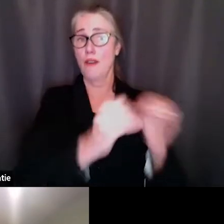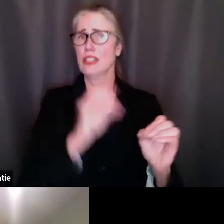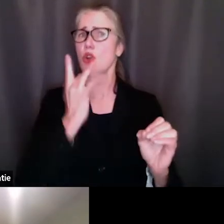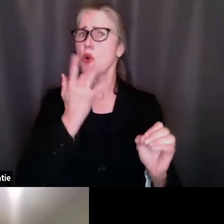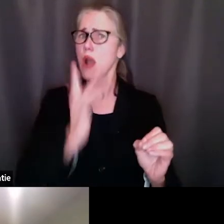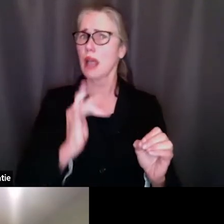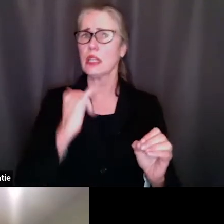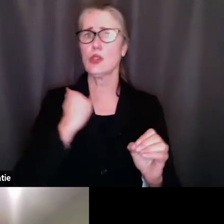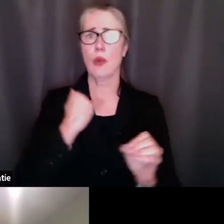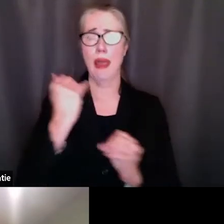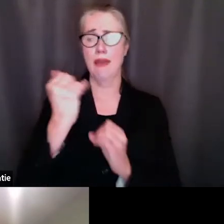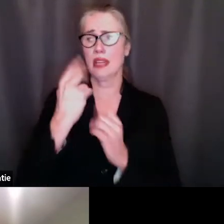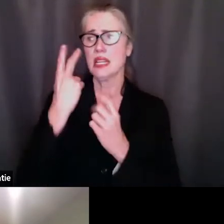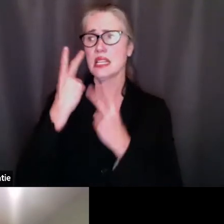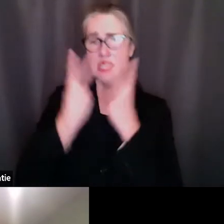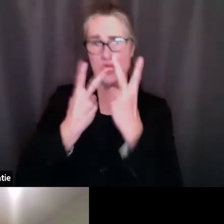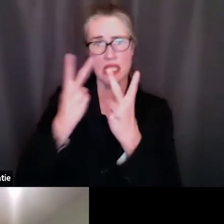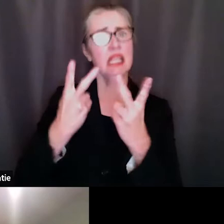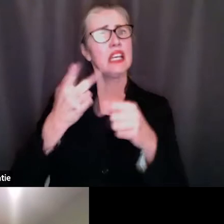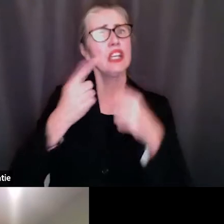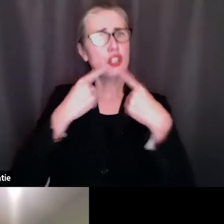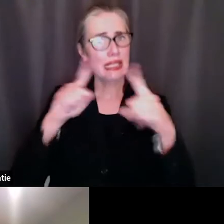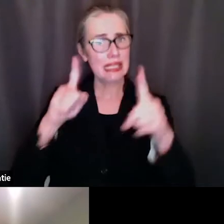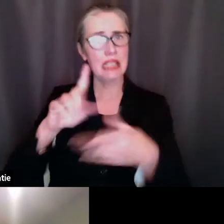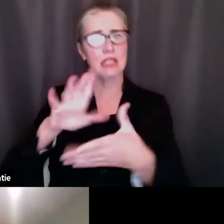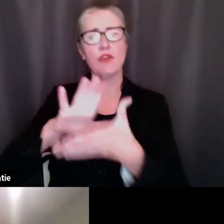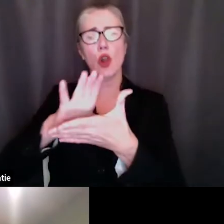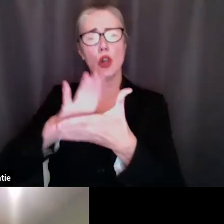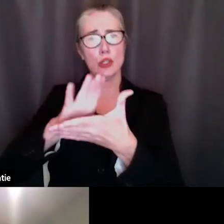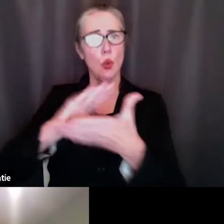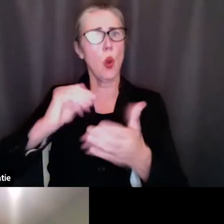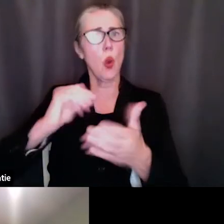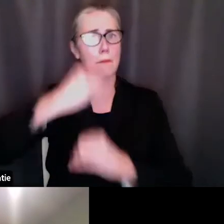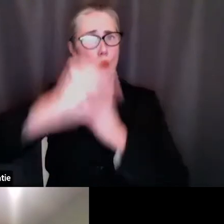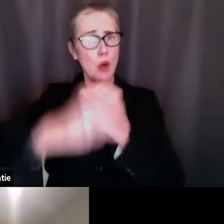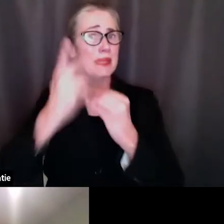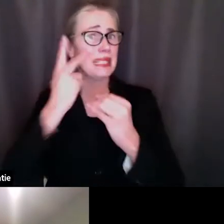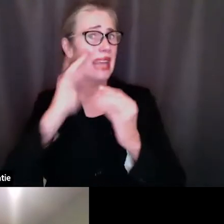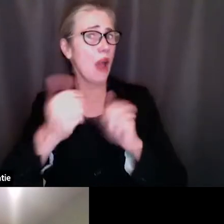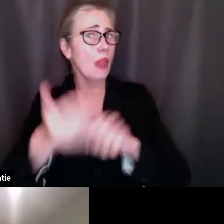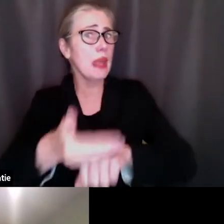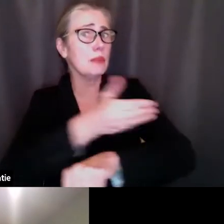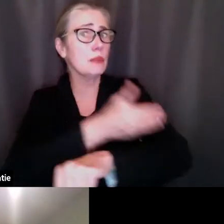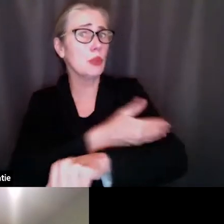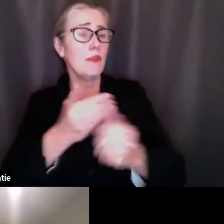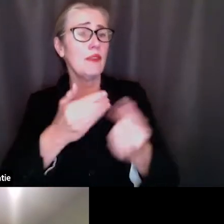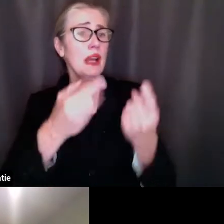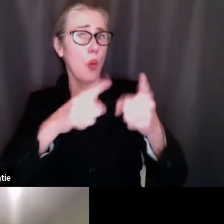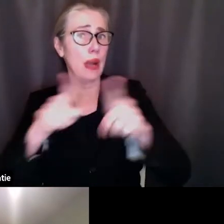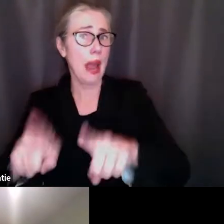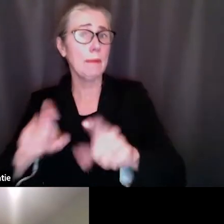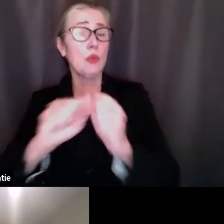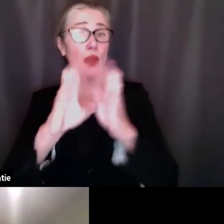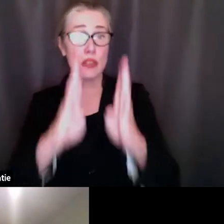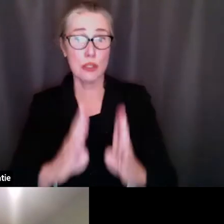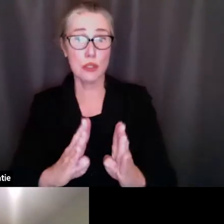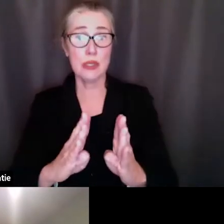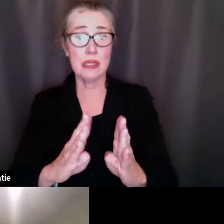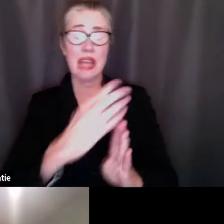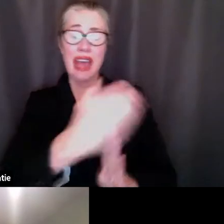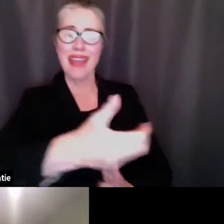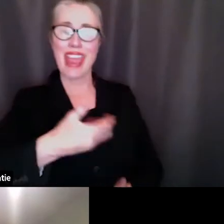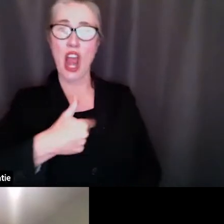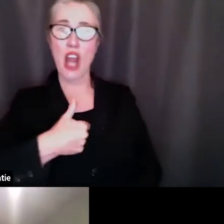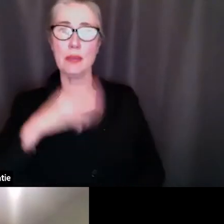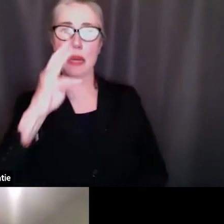visit successful school programs and see how they were able to improve student outcomes when i was hired at monroe in 2015 i